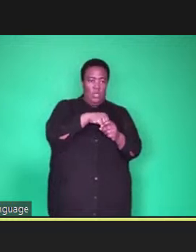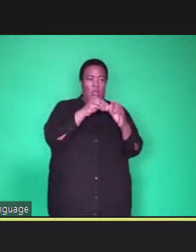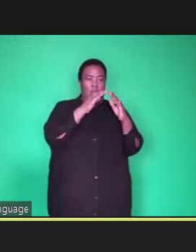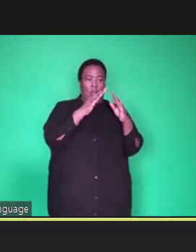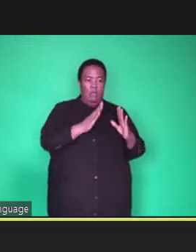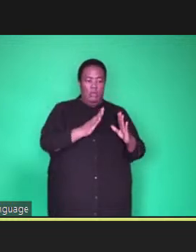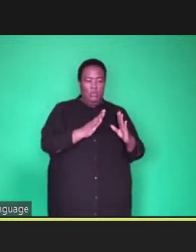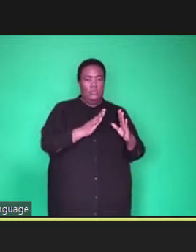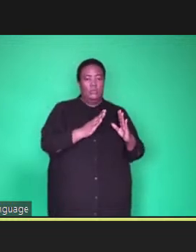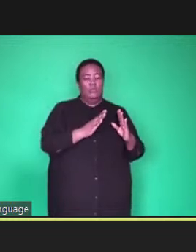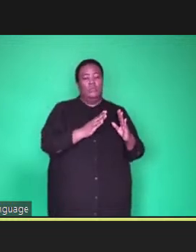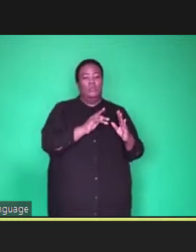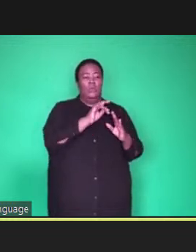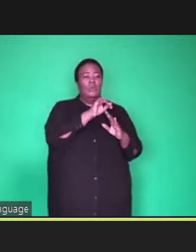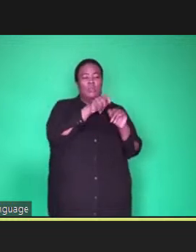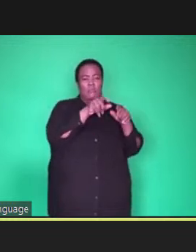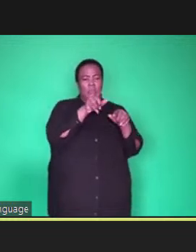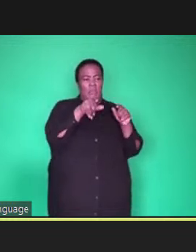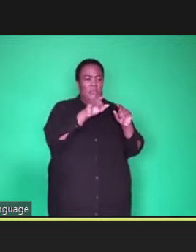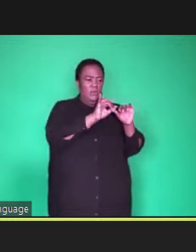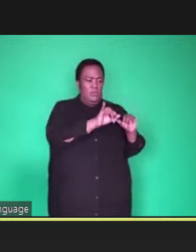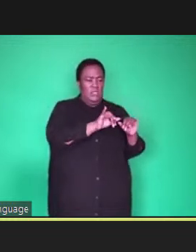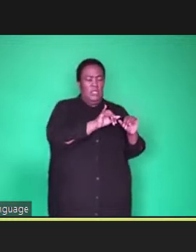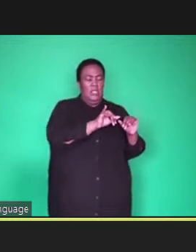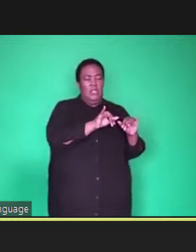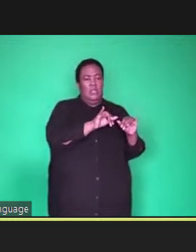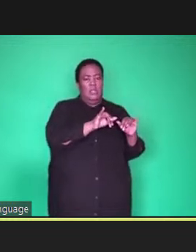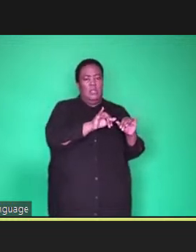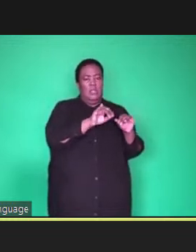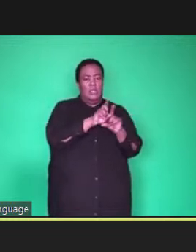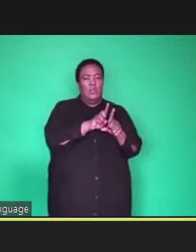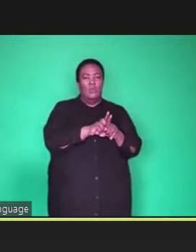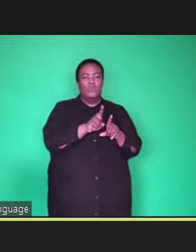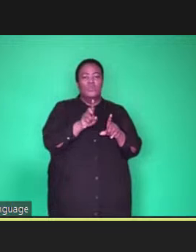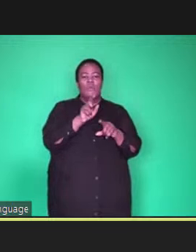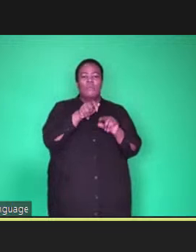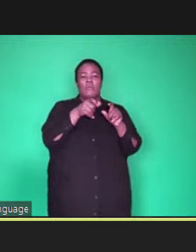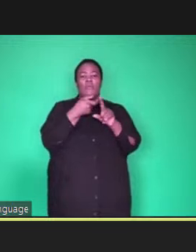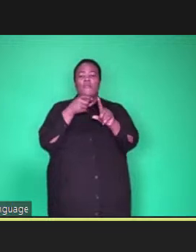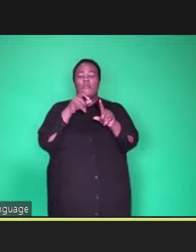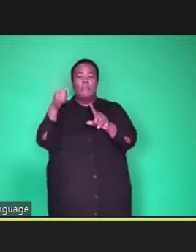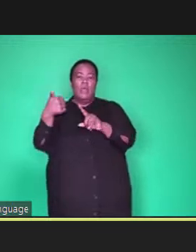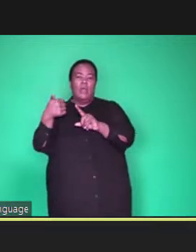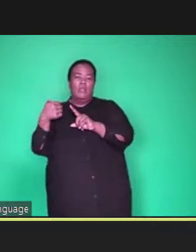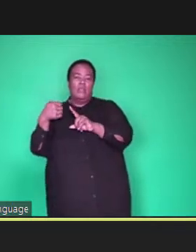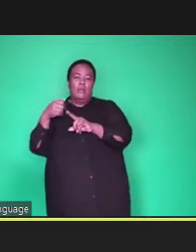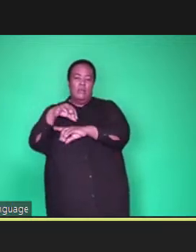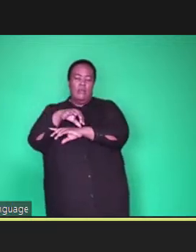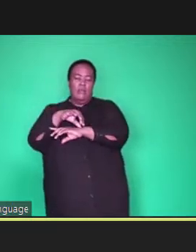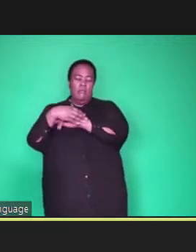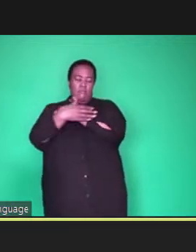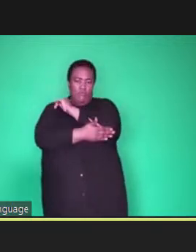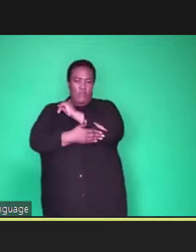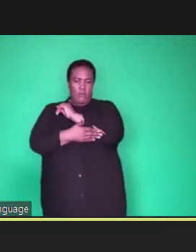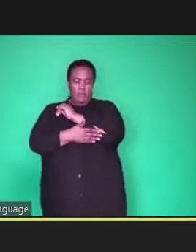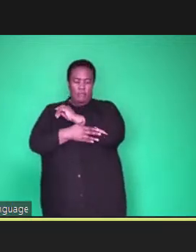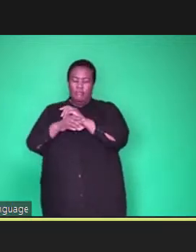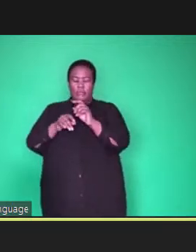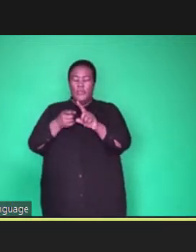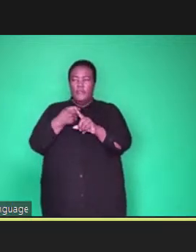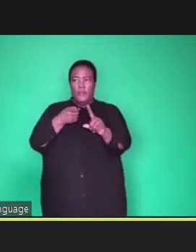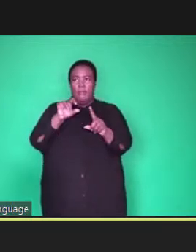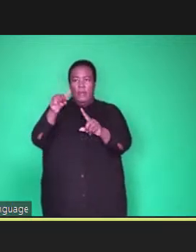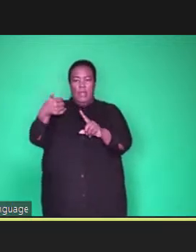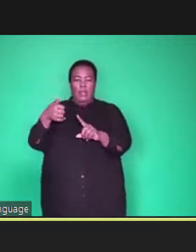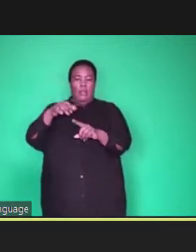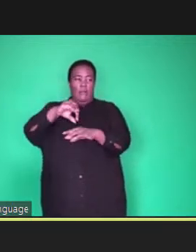household members. And this lets us discriminate permanent migration, which has an intention involved,